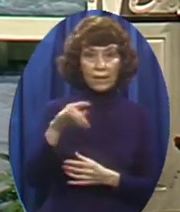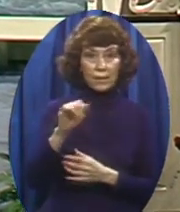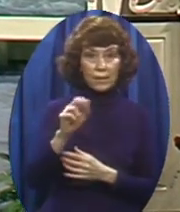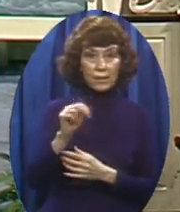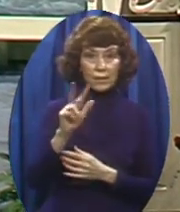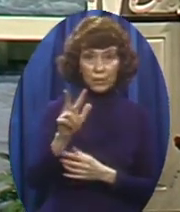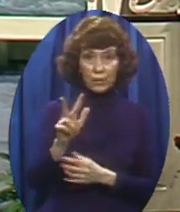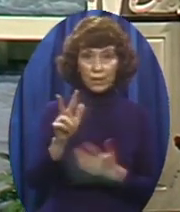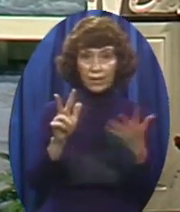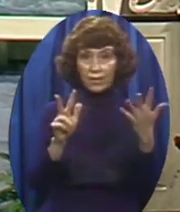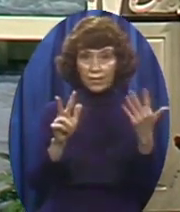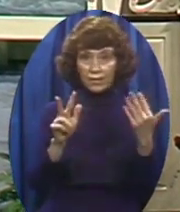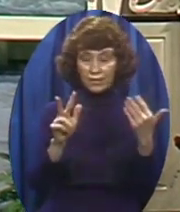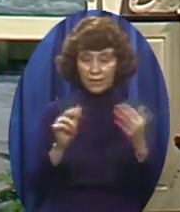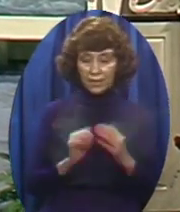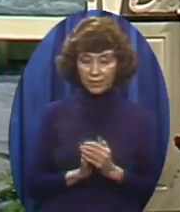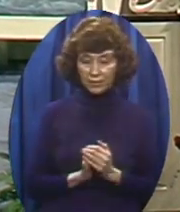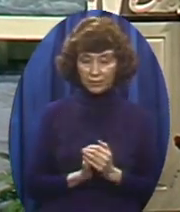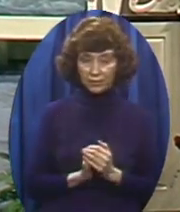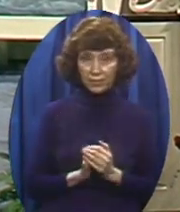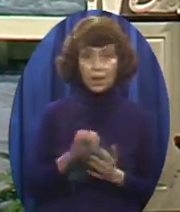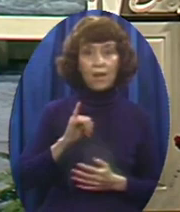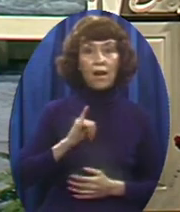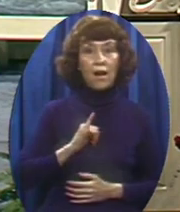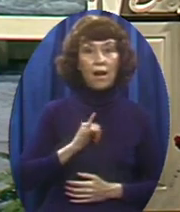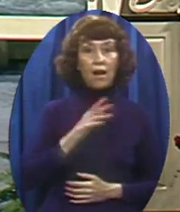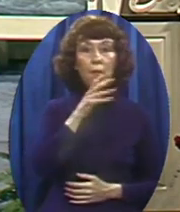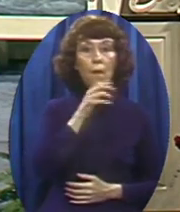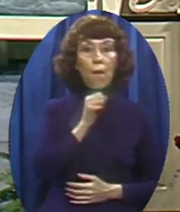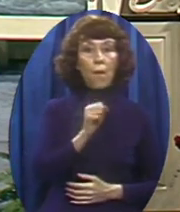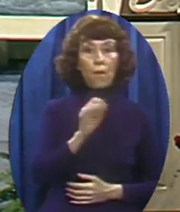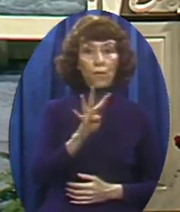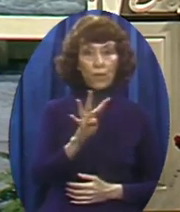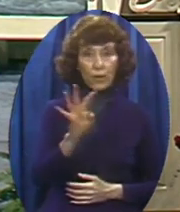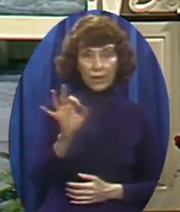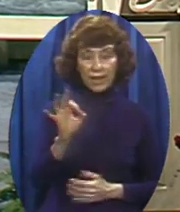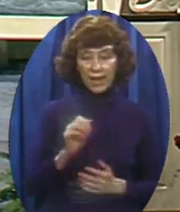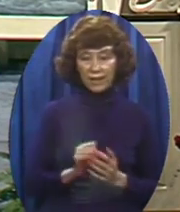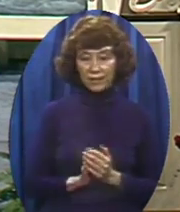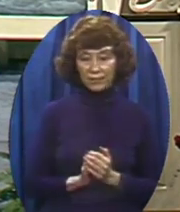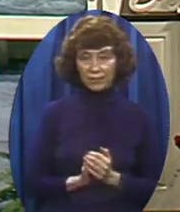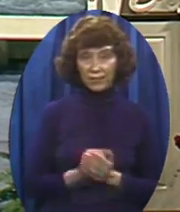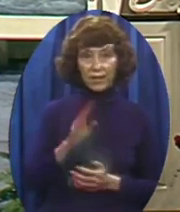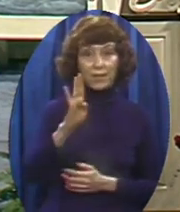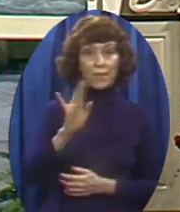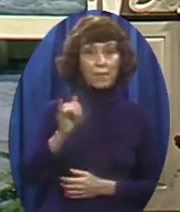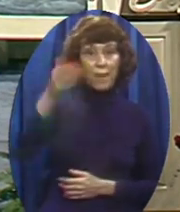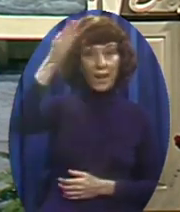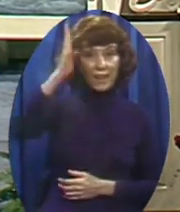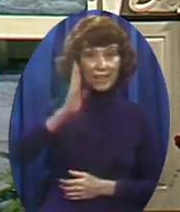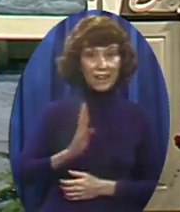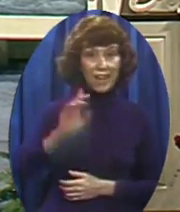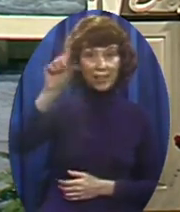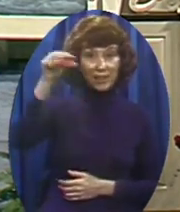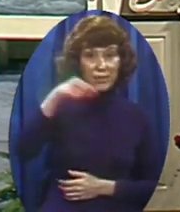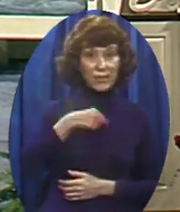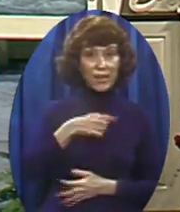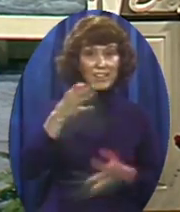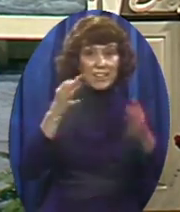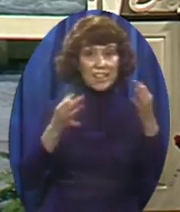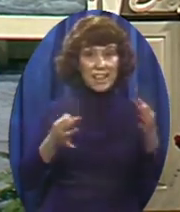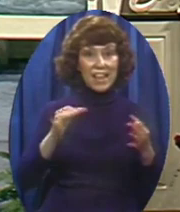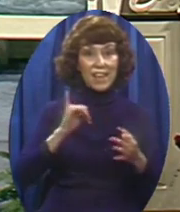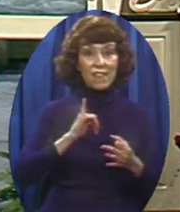it. I'm 49 years old, and by God's grace, if He allows me to live